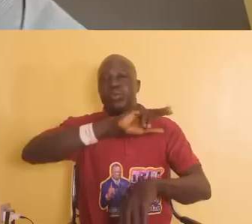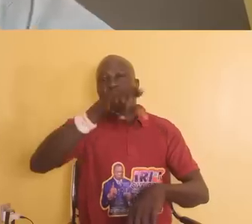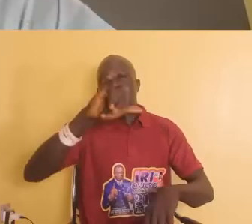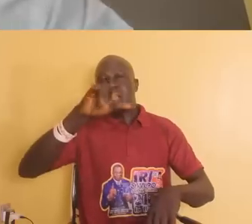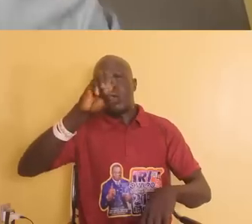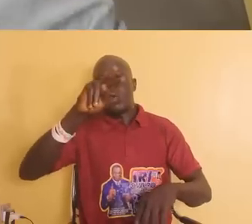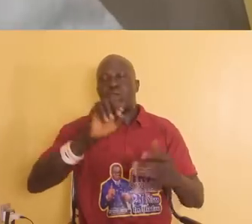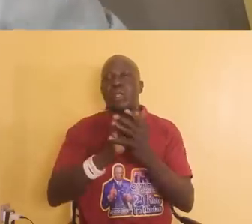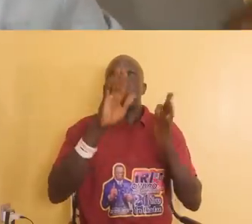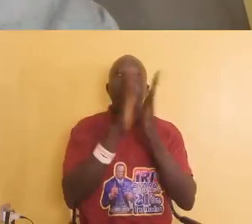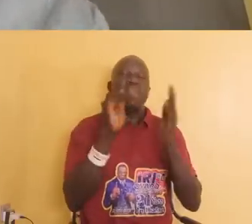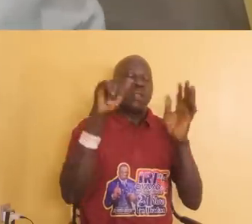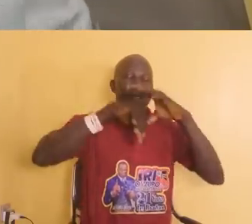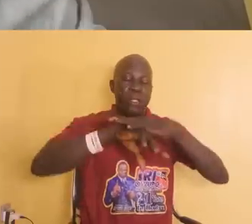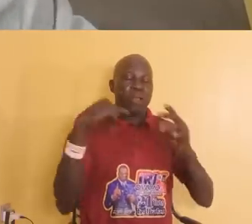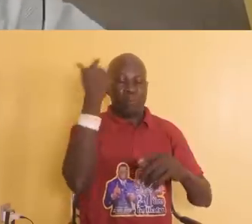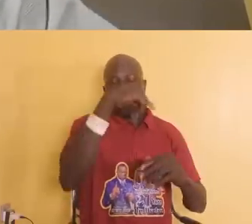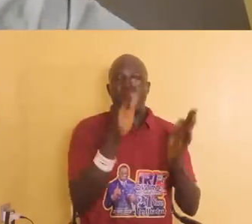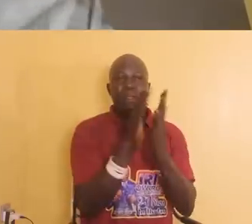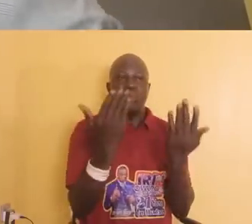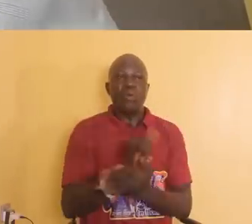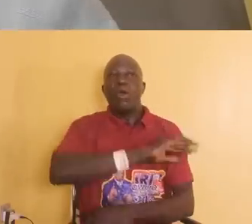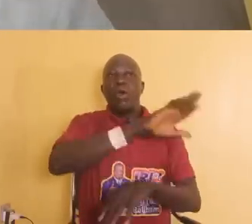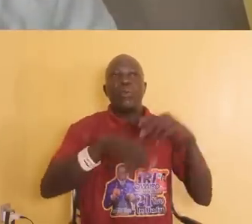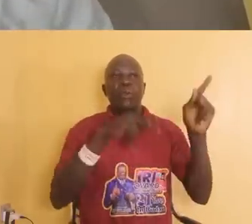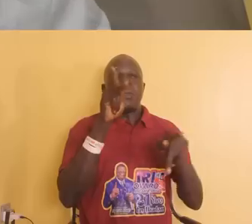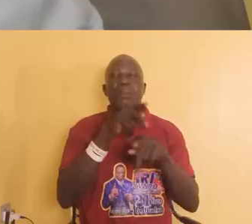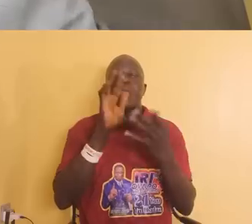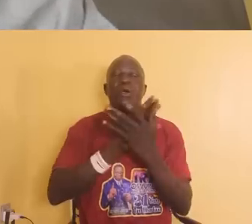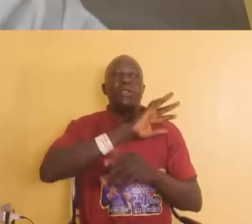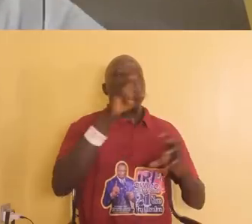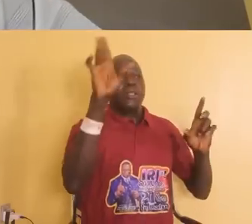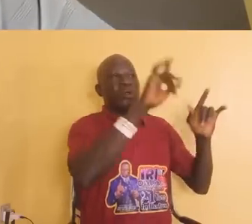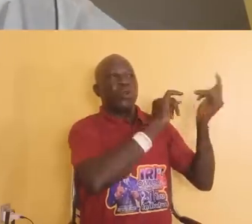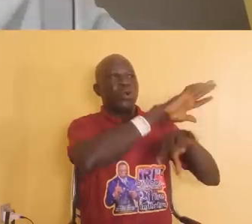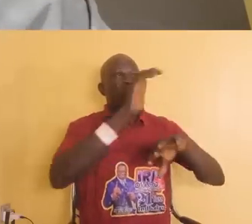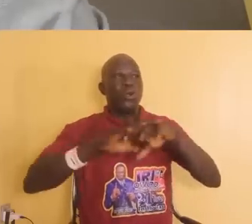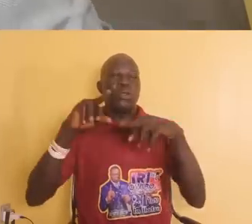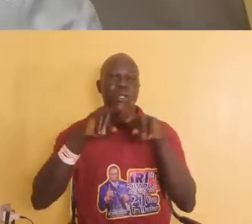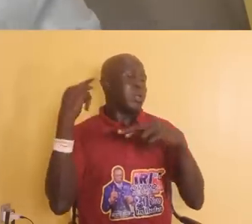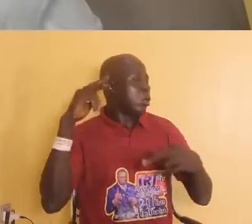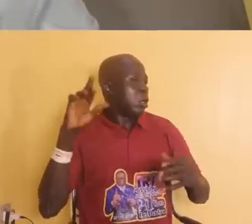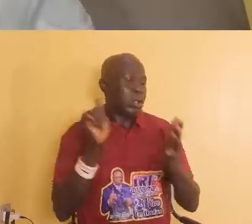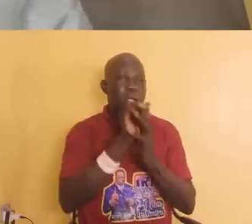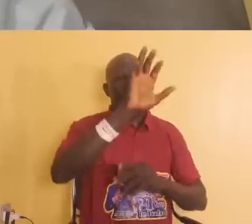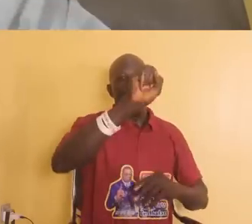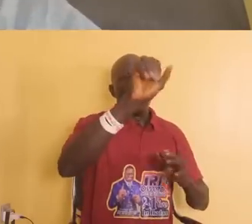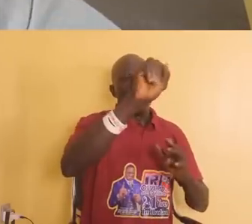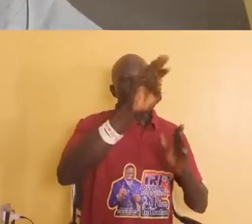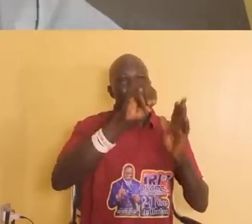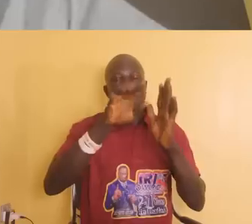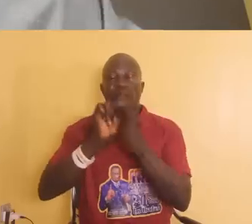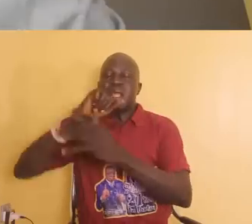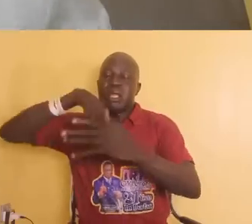you tell young bad one, first that you're praying on faith. And you tell young bad one, you have perfect. Glory radio, at social media. And social